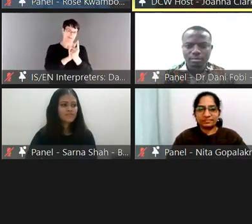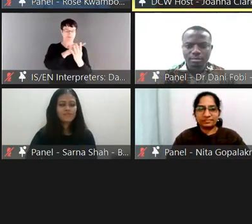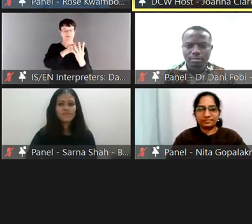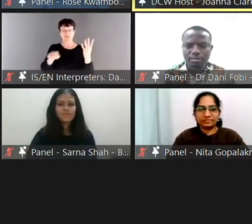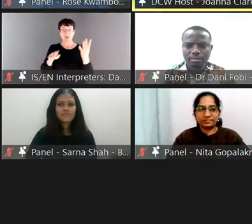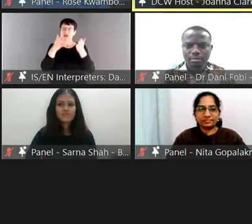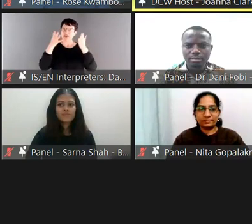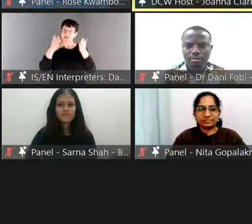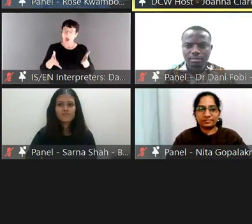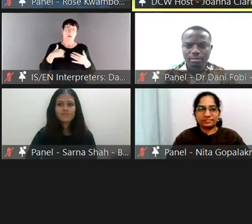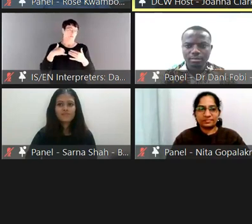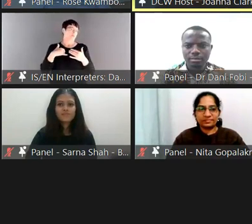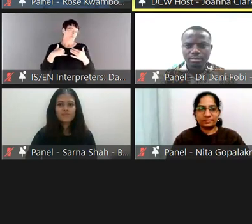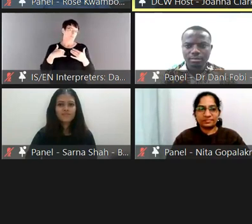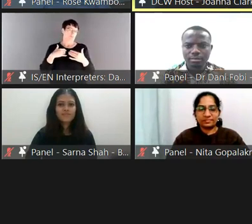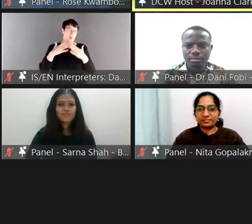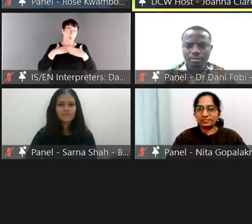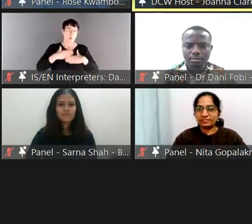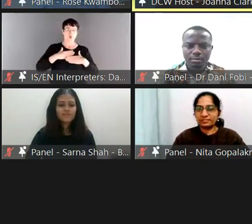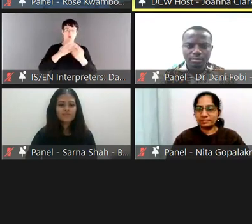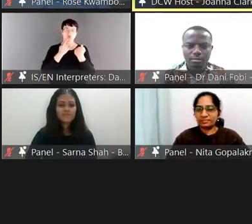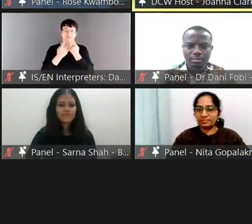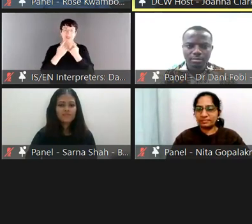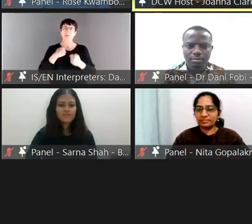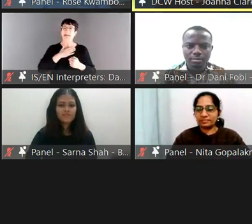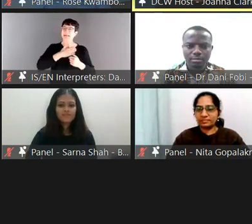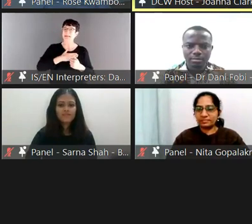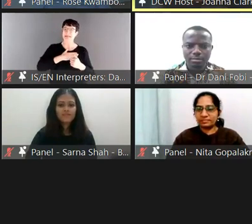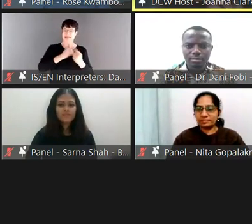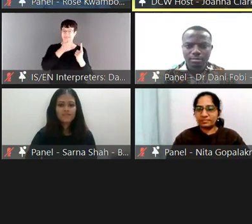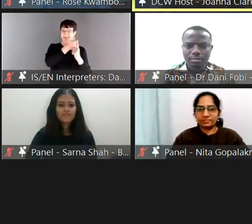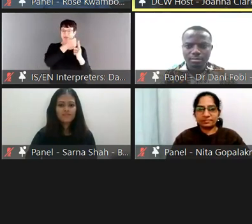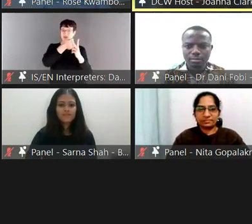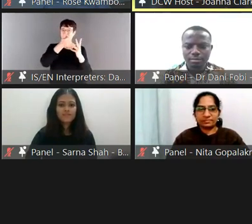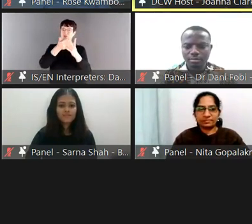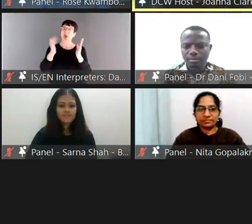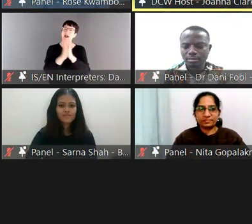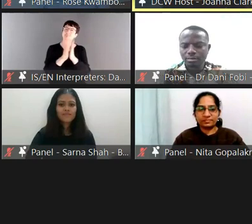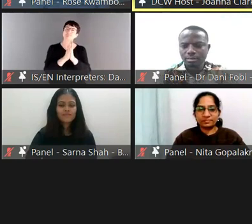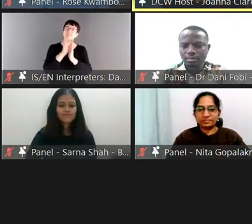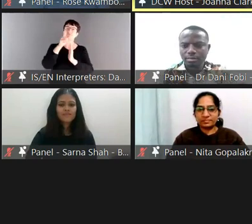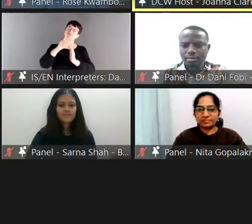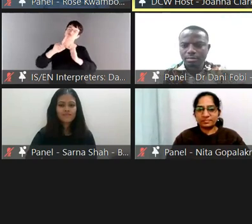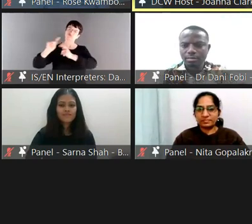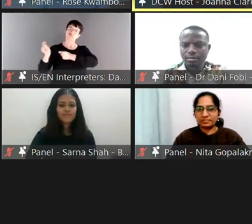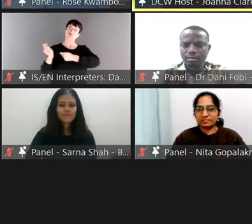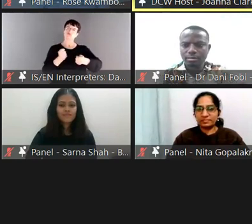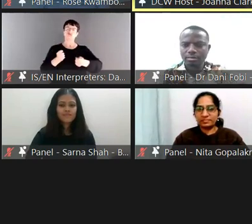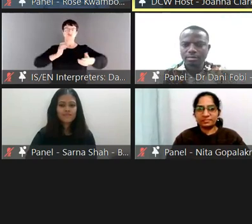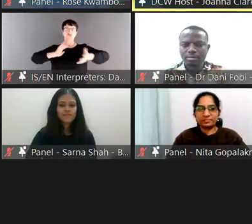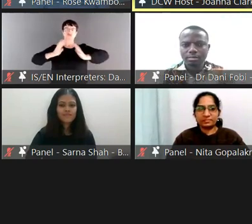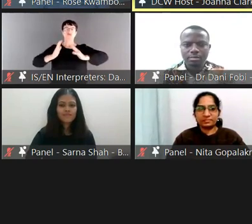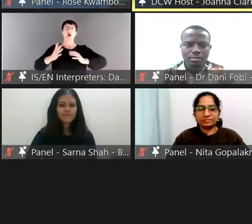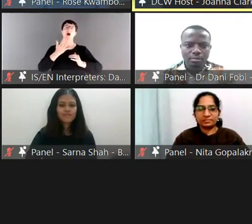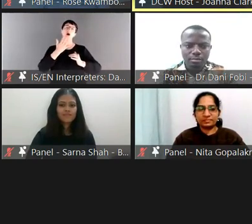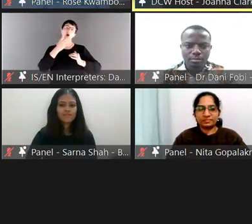going to ask each of you, please, to just spend a few minutes introducing yourselves. So,